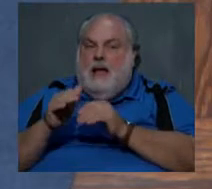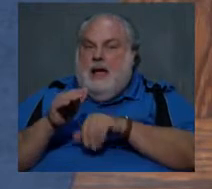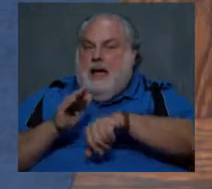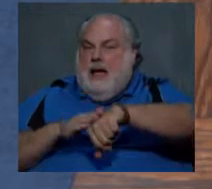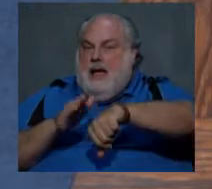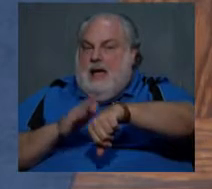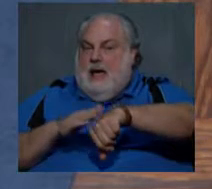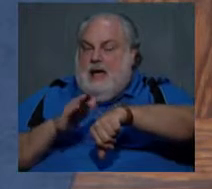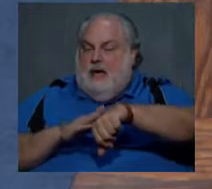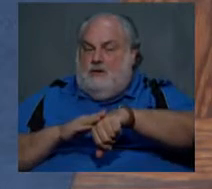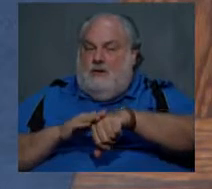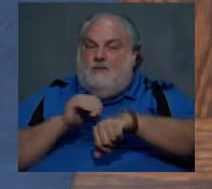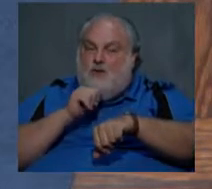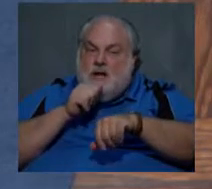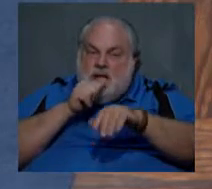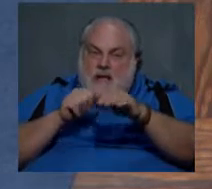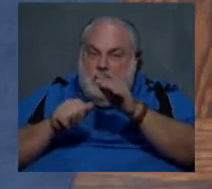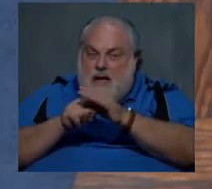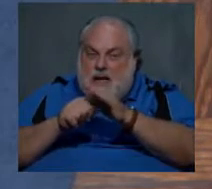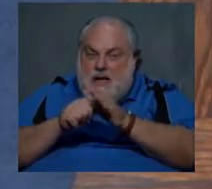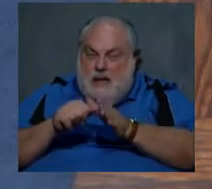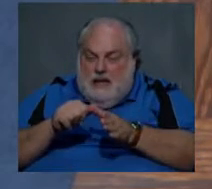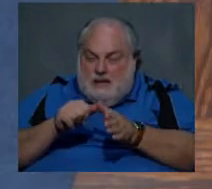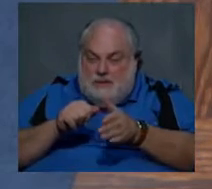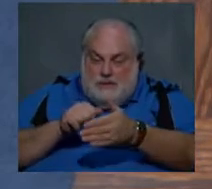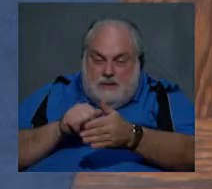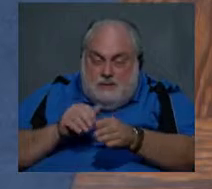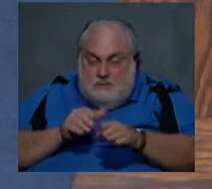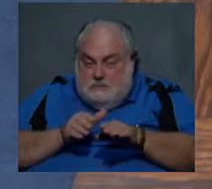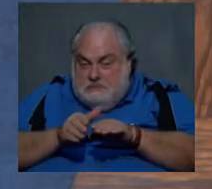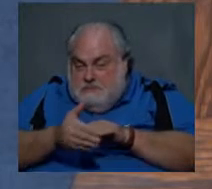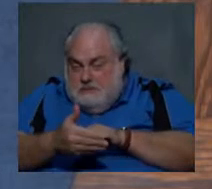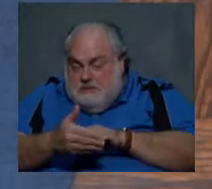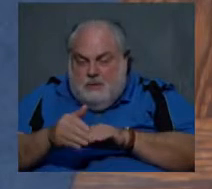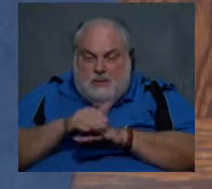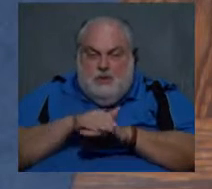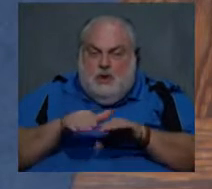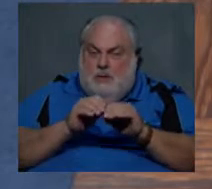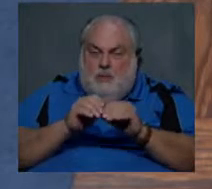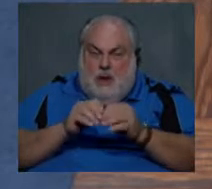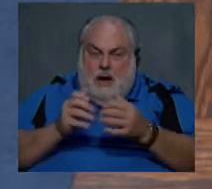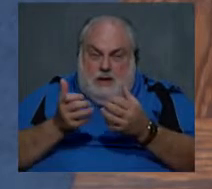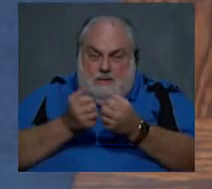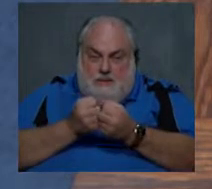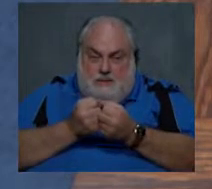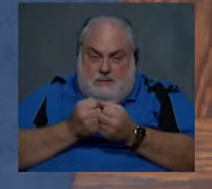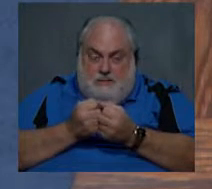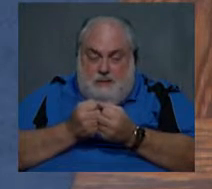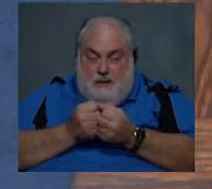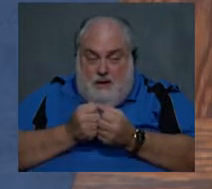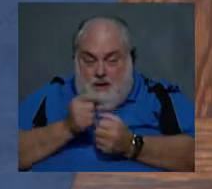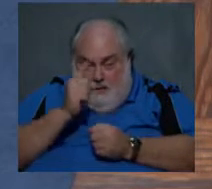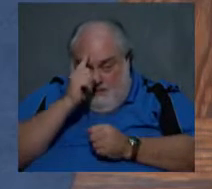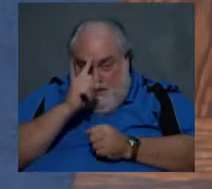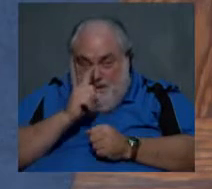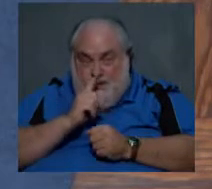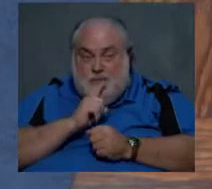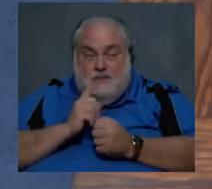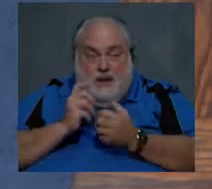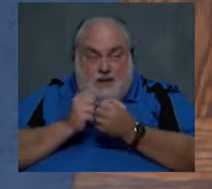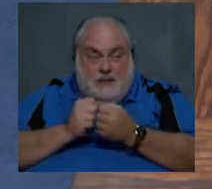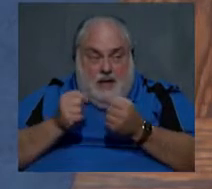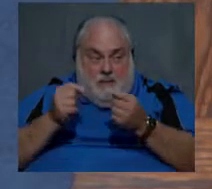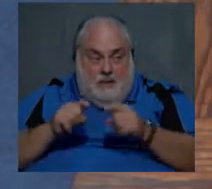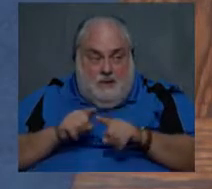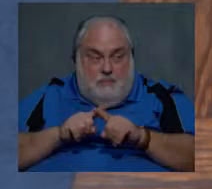for hidden entrances so that we don't get any more accidents down there. I don't know for a fact that accidents have